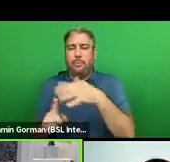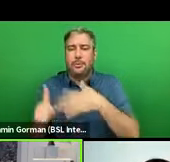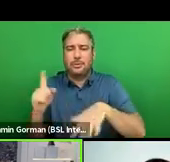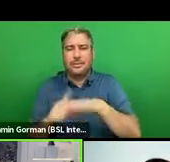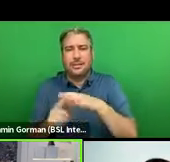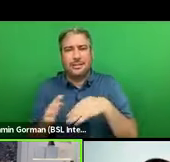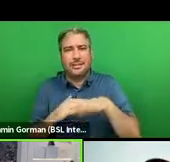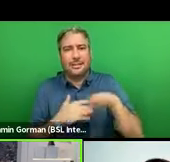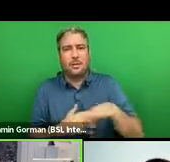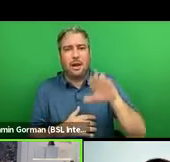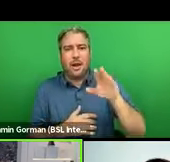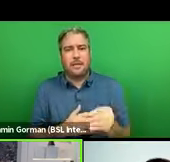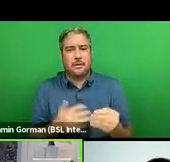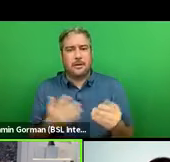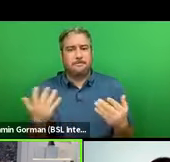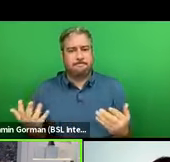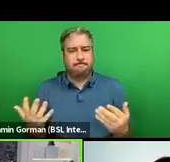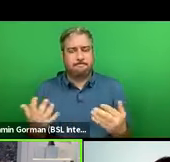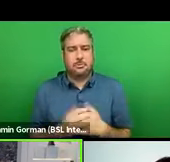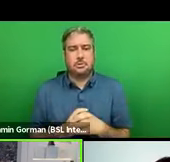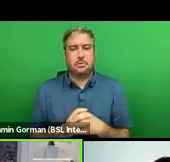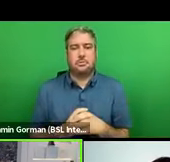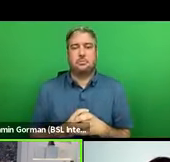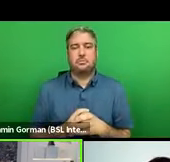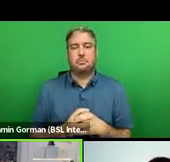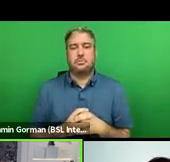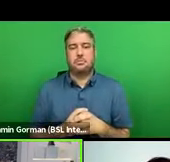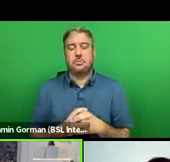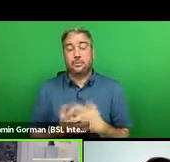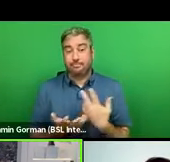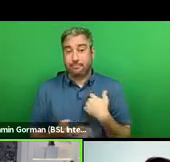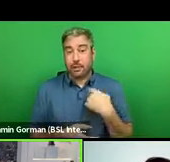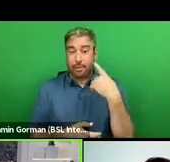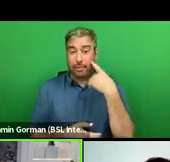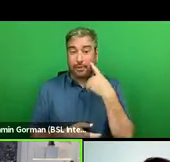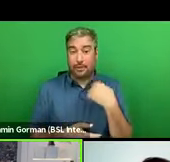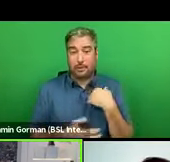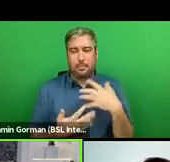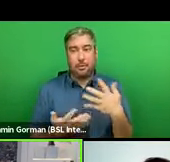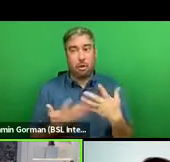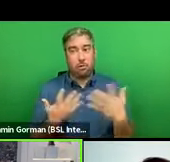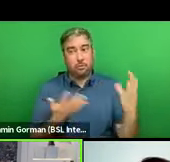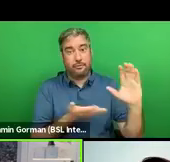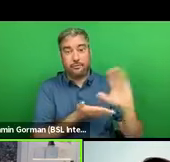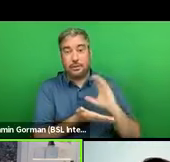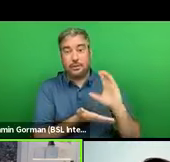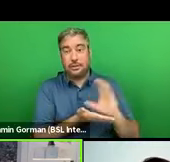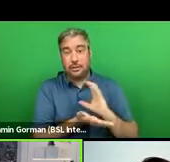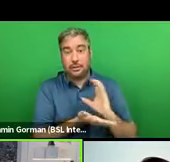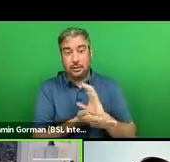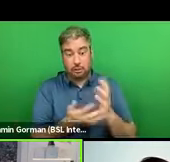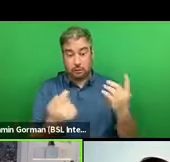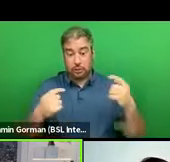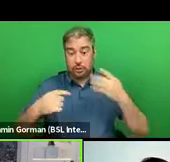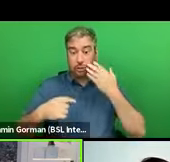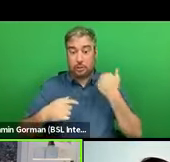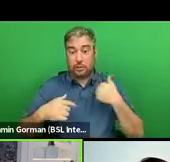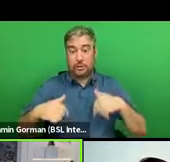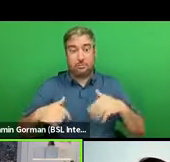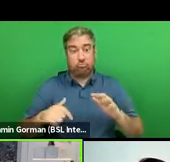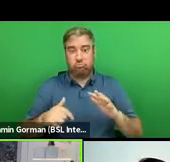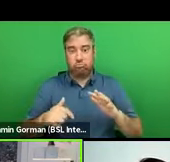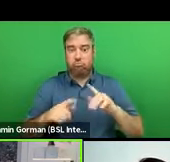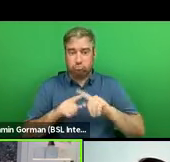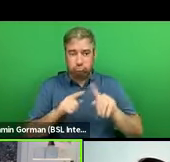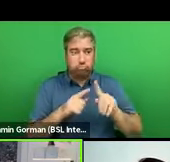it's not, I think there's been a lot of funding, not just here, but in many countries, to try and attract firms through, I don't know, tax incentives or